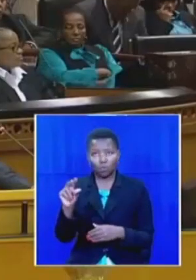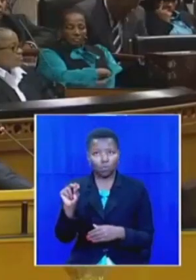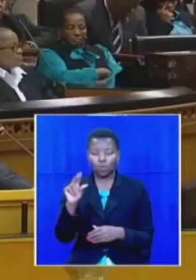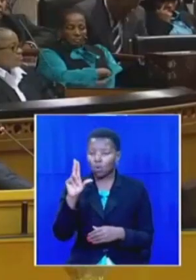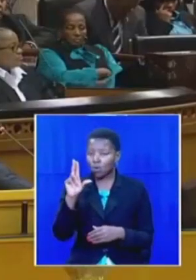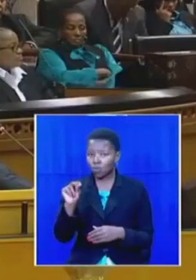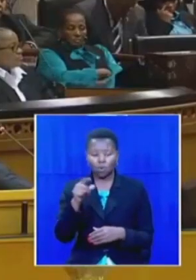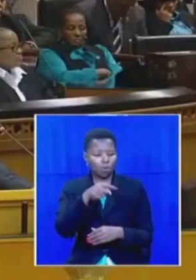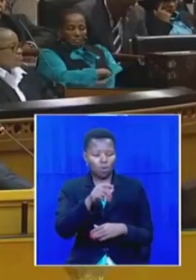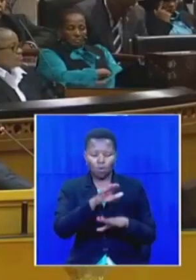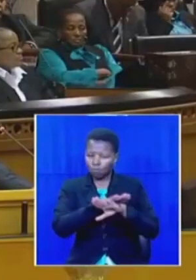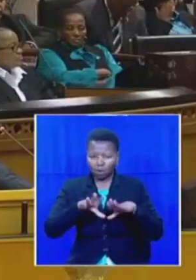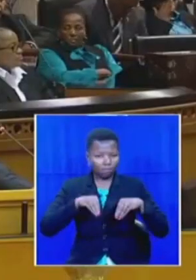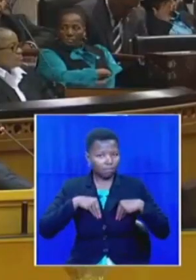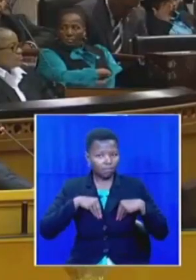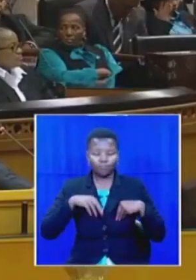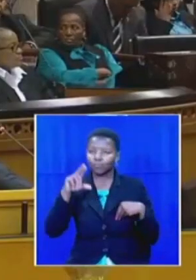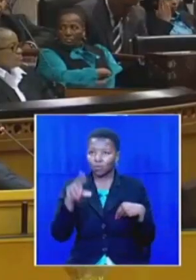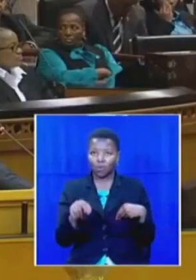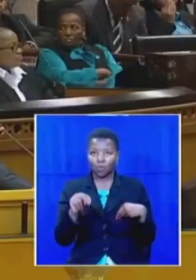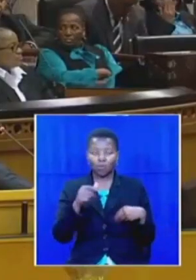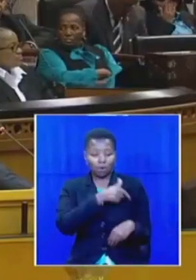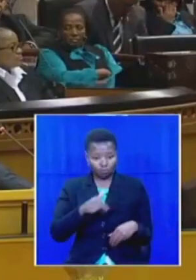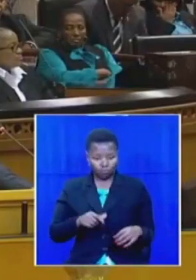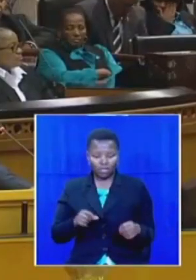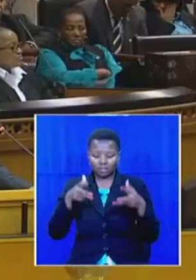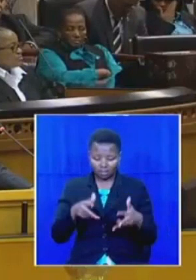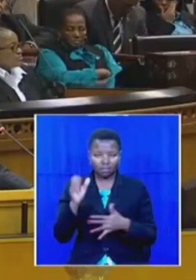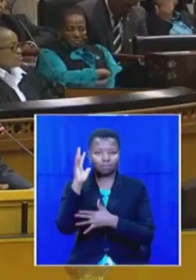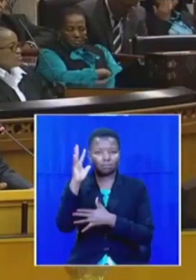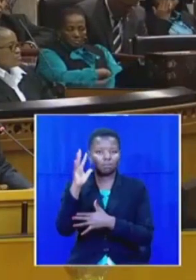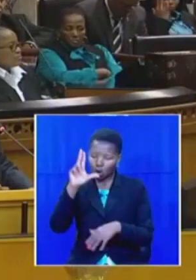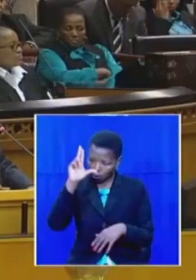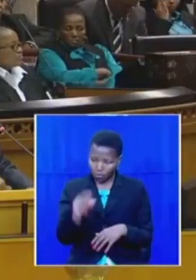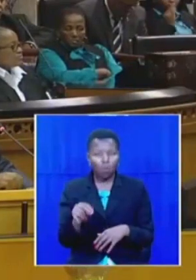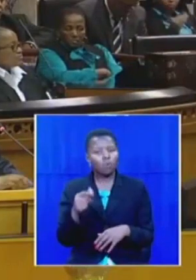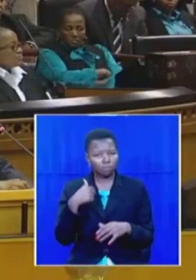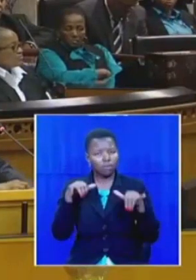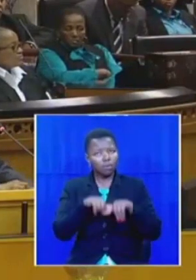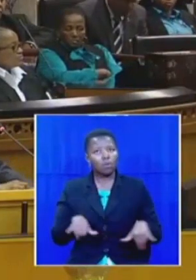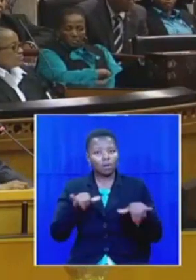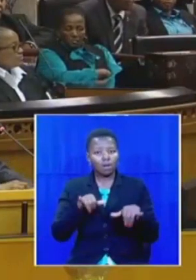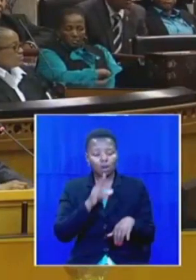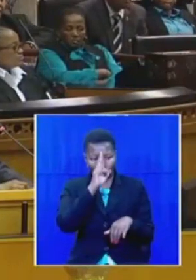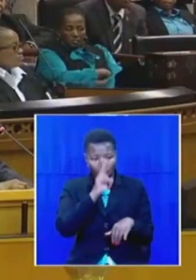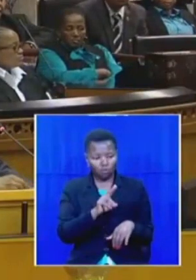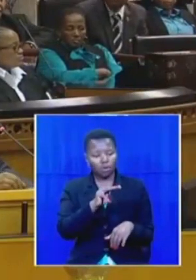Maimane. Absolutely important. Honorable Maimane, the president is still on his feet. Yes, I waited. Honorable